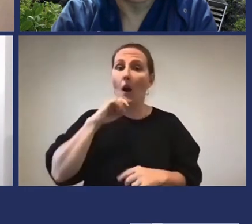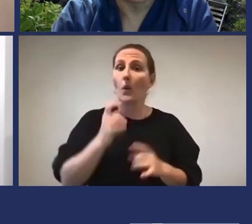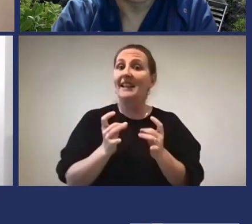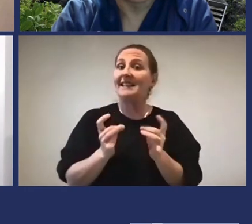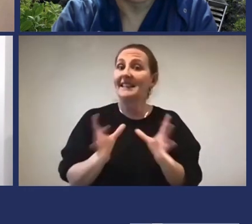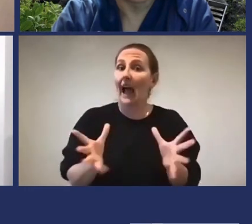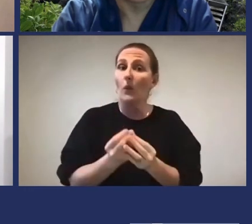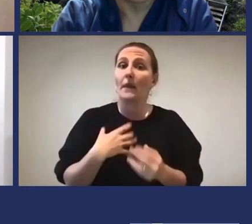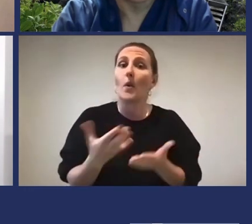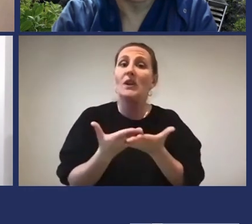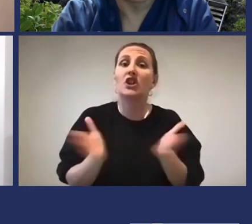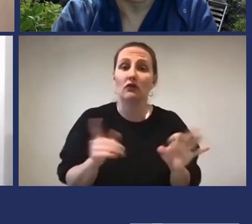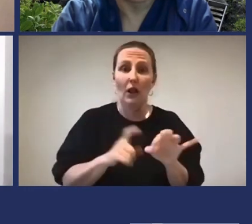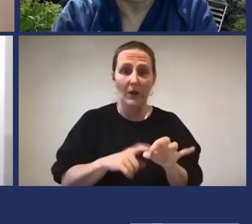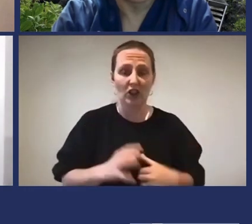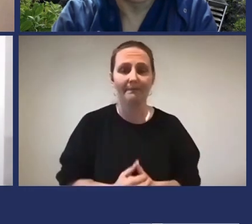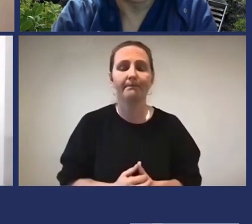general questions.